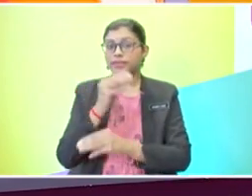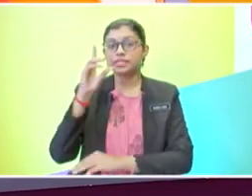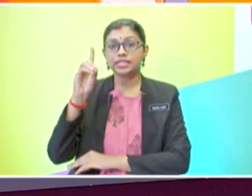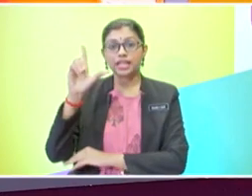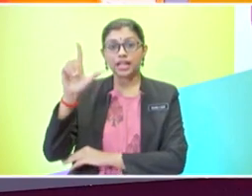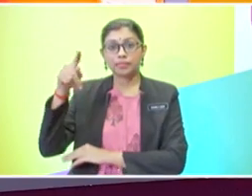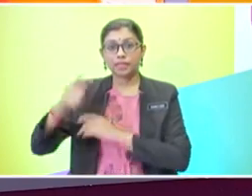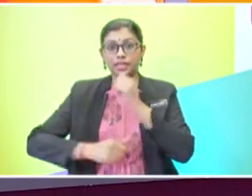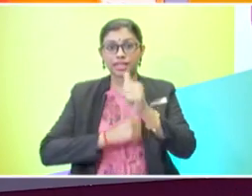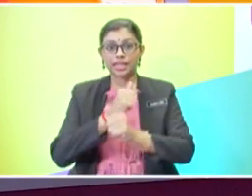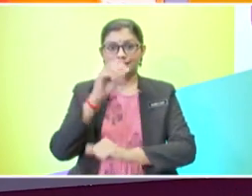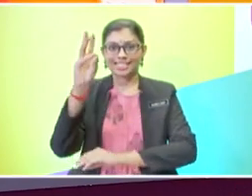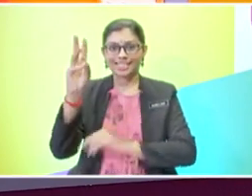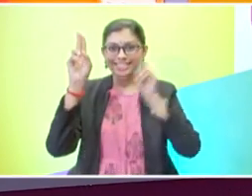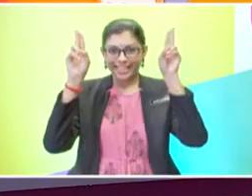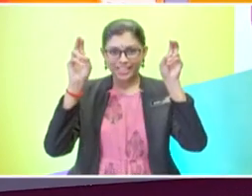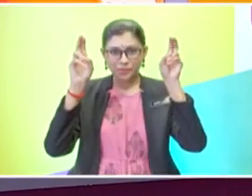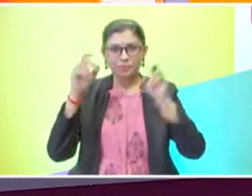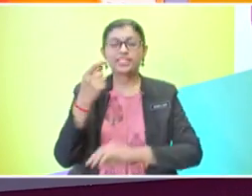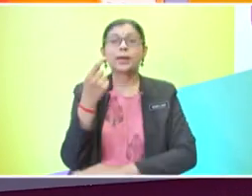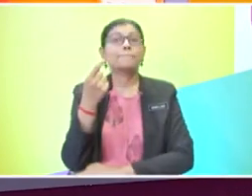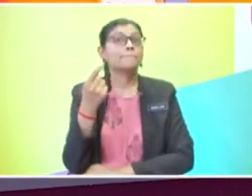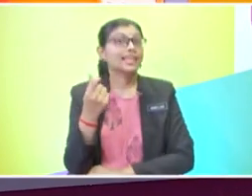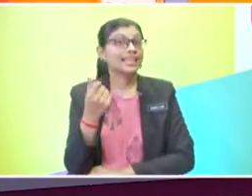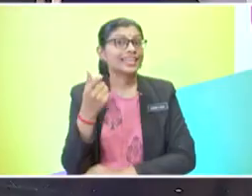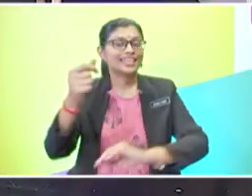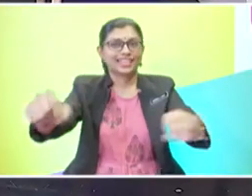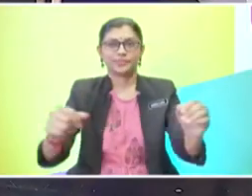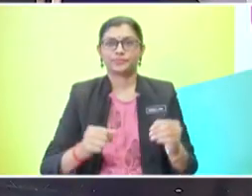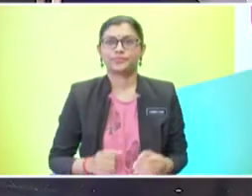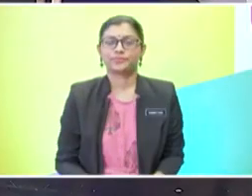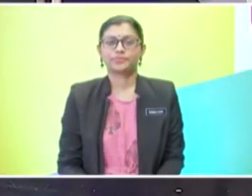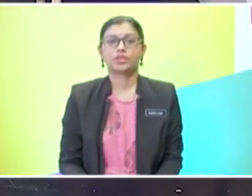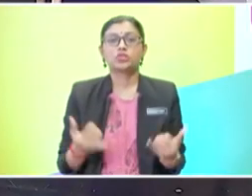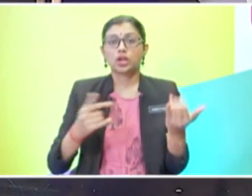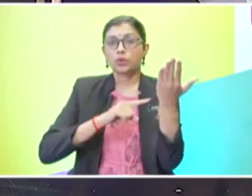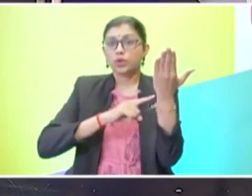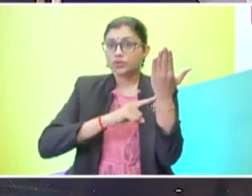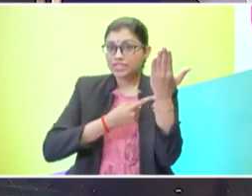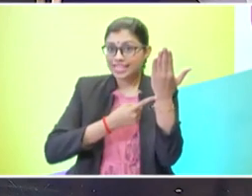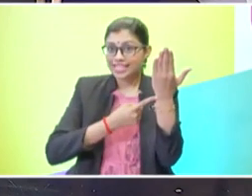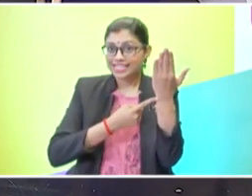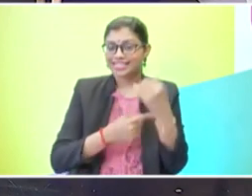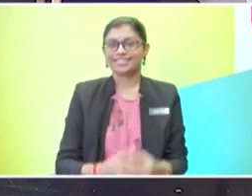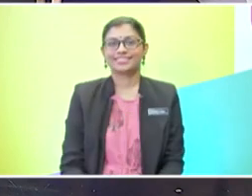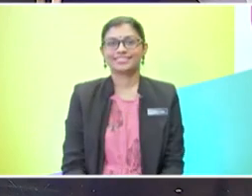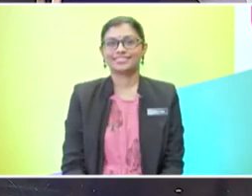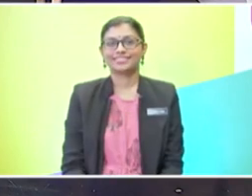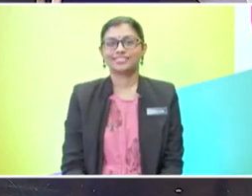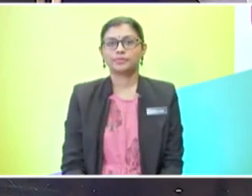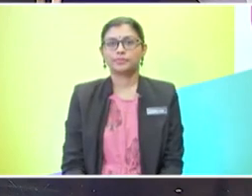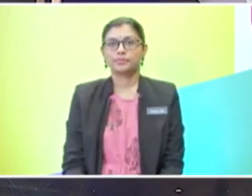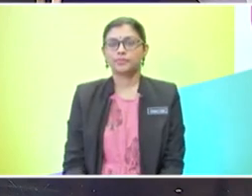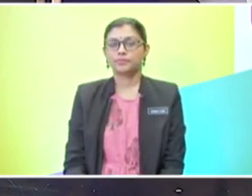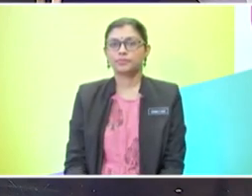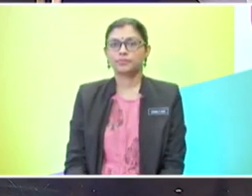Year 6, where the topic is money. All right, Teacher Kalai, shall we continue? Yeah, Shant. Okay, that was awesome